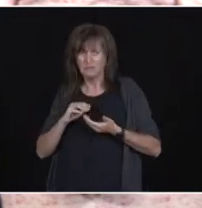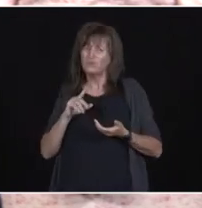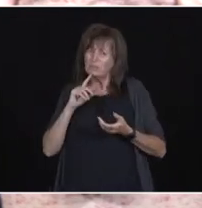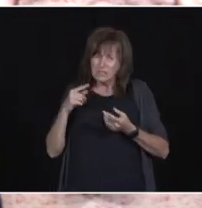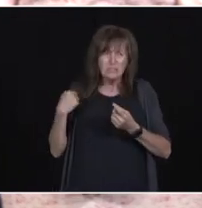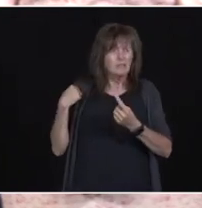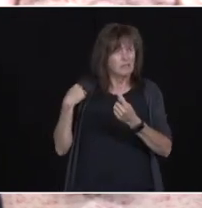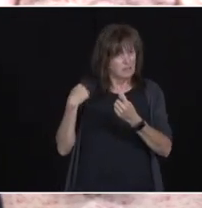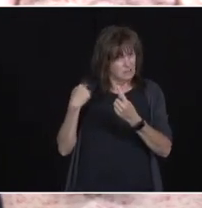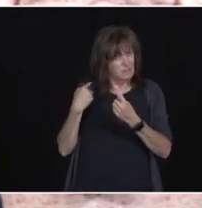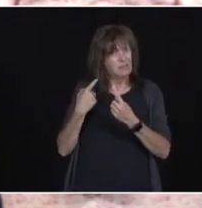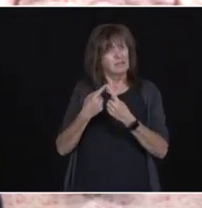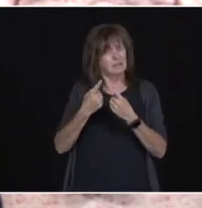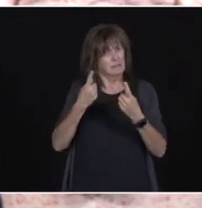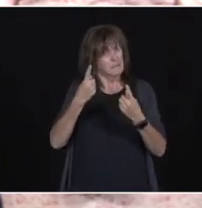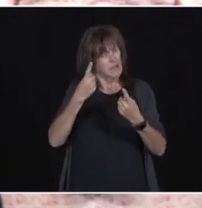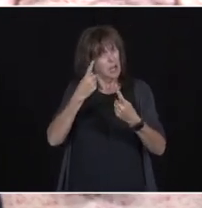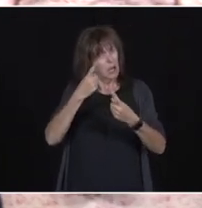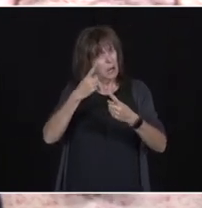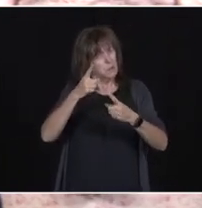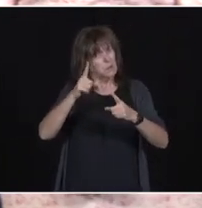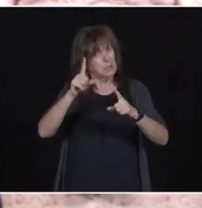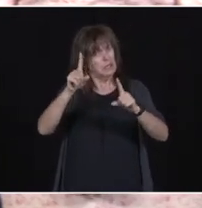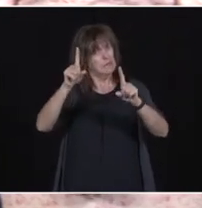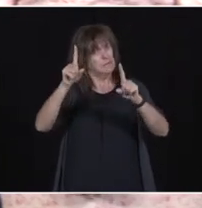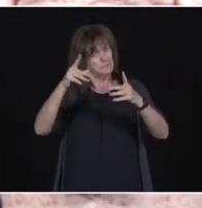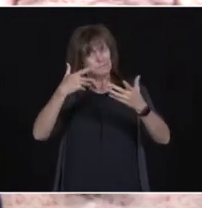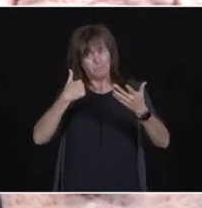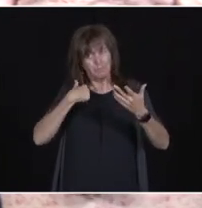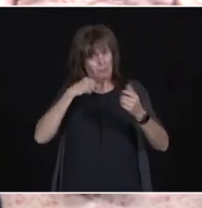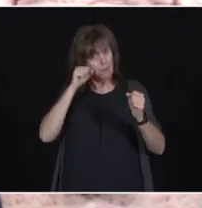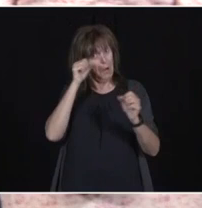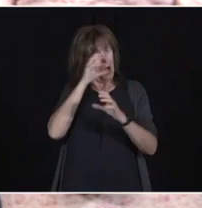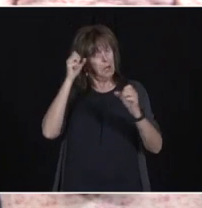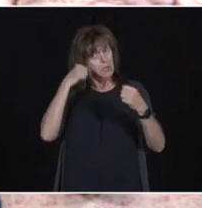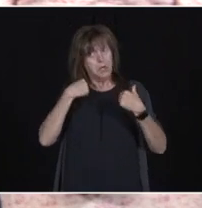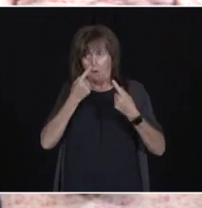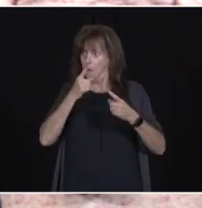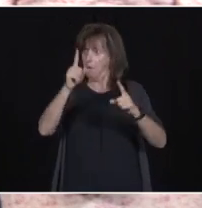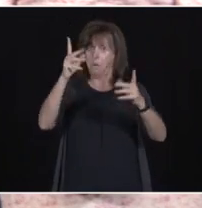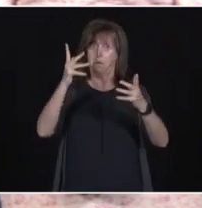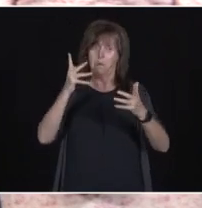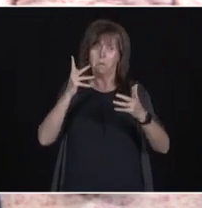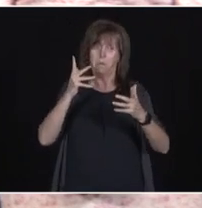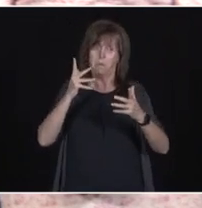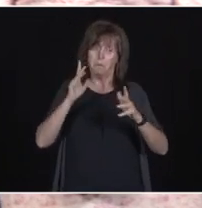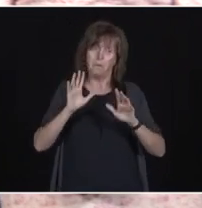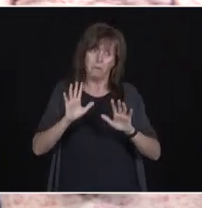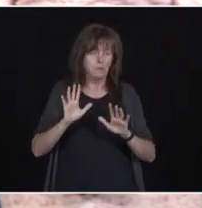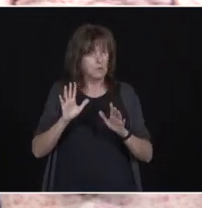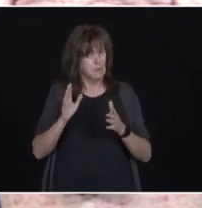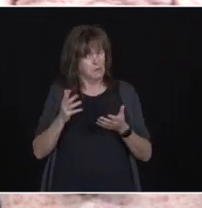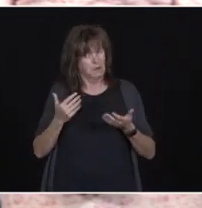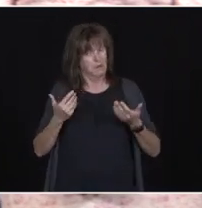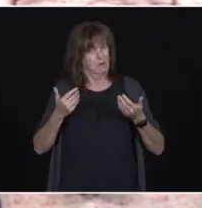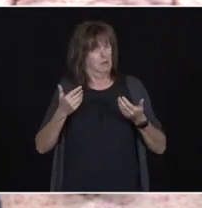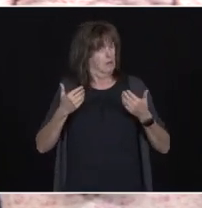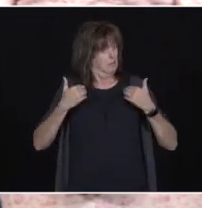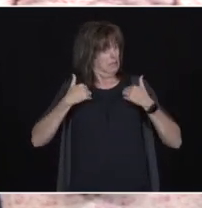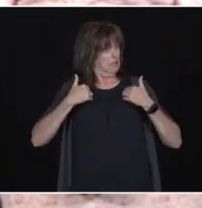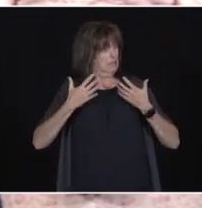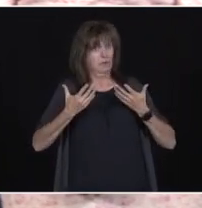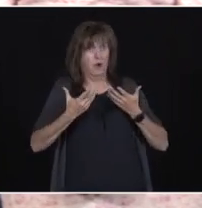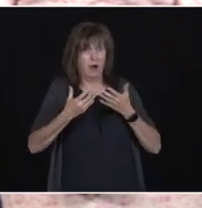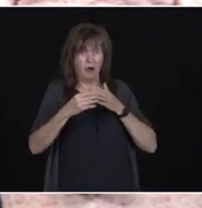And I want to emphasize this every time I say this. I play the smallest part in this. It's the people, the 14.5 million people, the